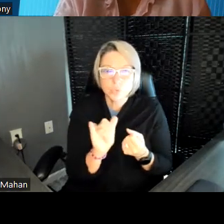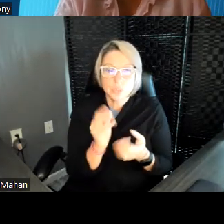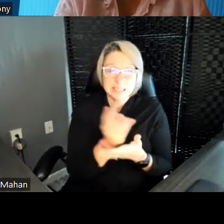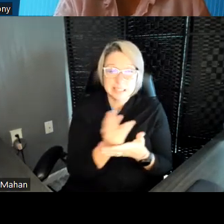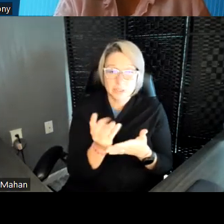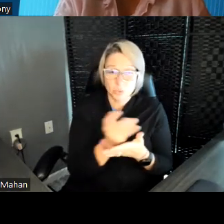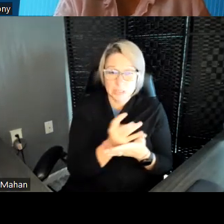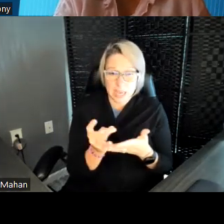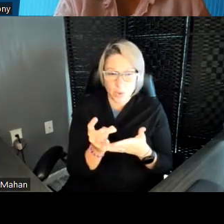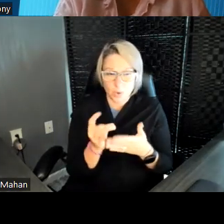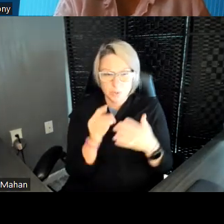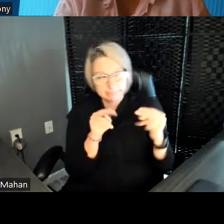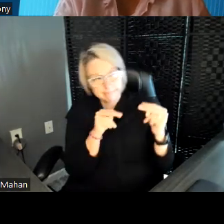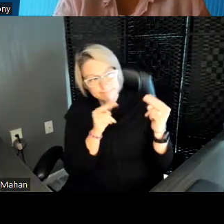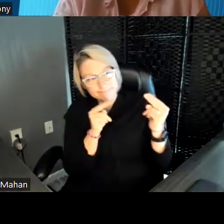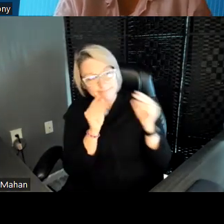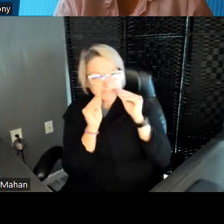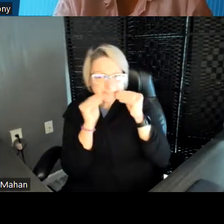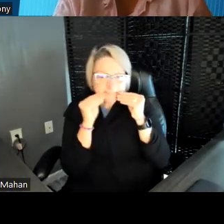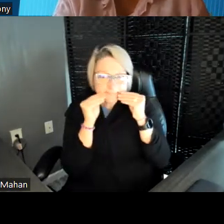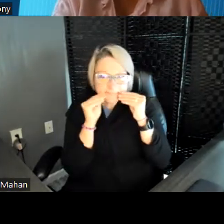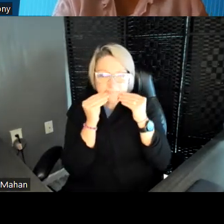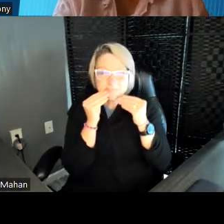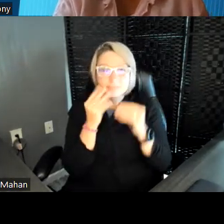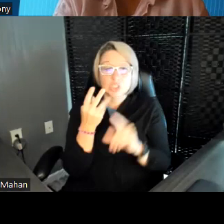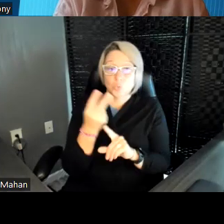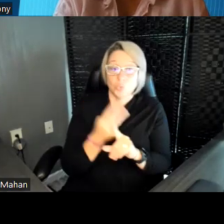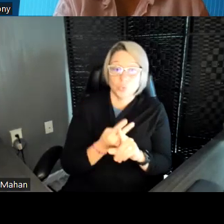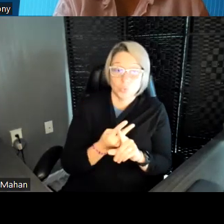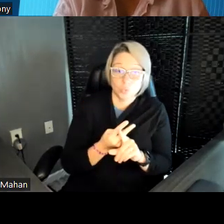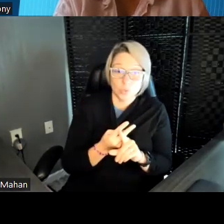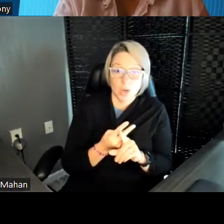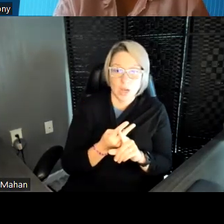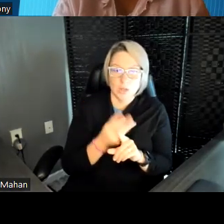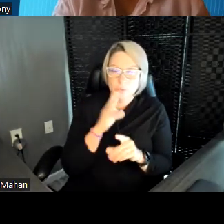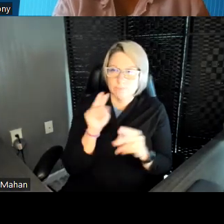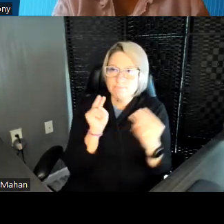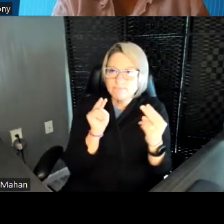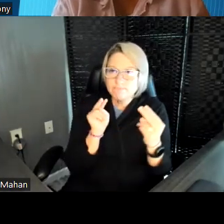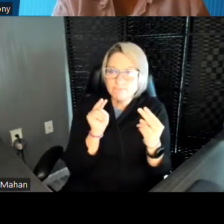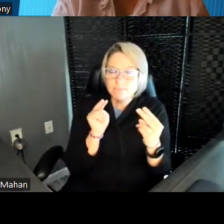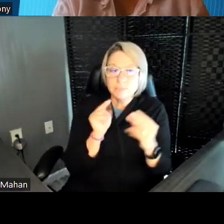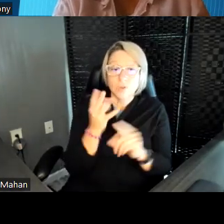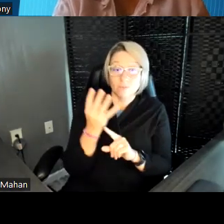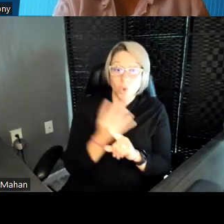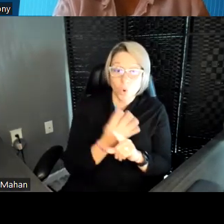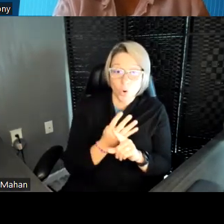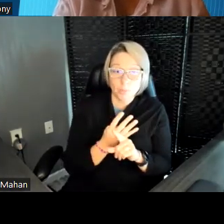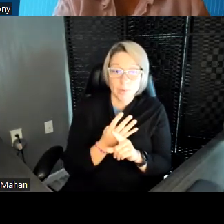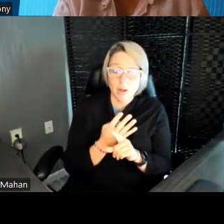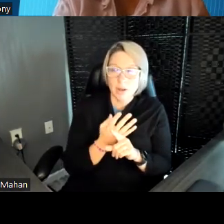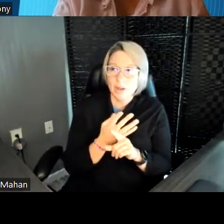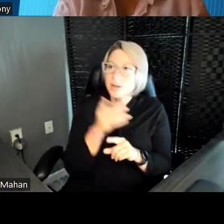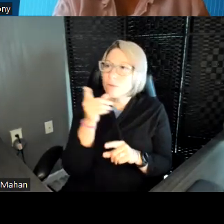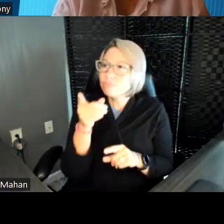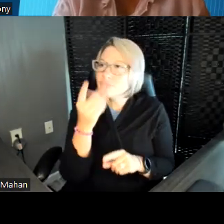people, we get into that smile we talked about. By 2 months, they make intense eye contact. By 4 months, they go, hey, who's that cute